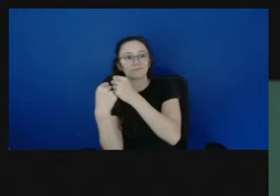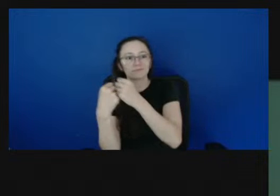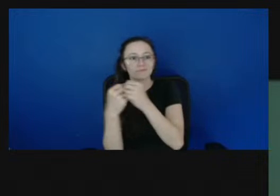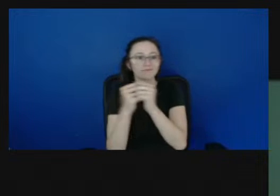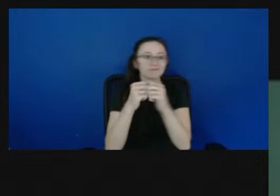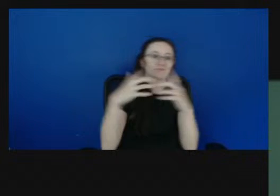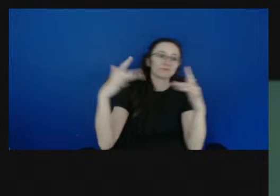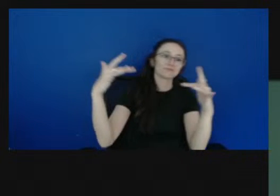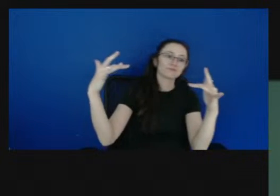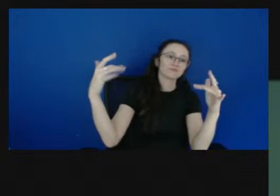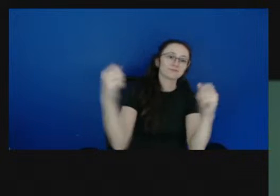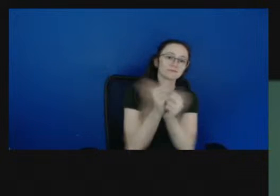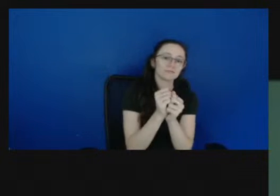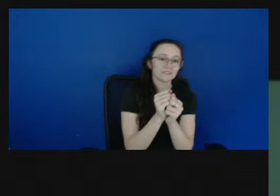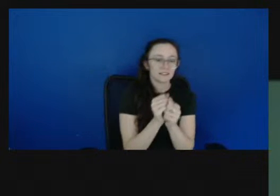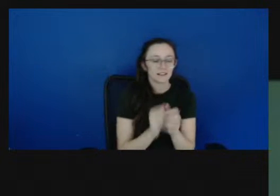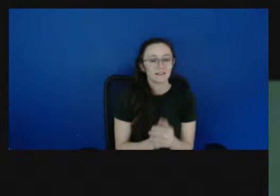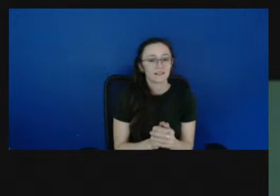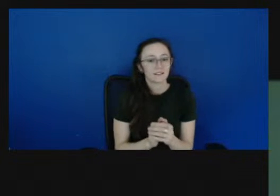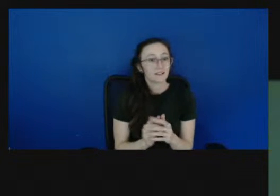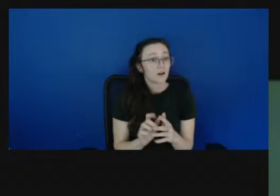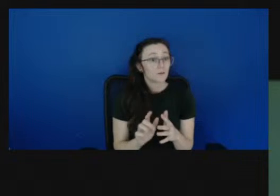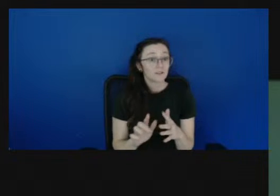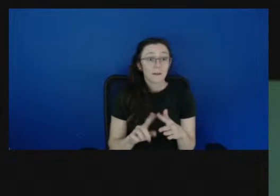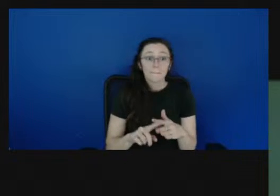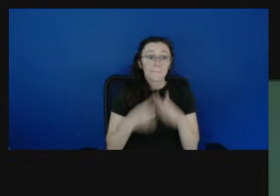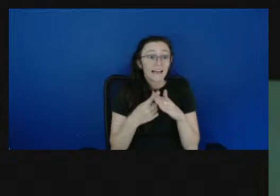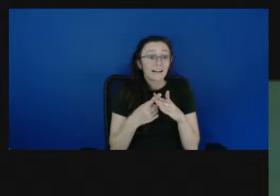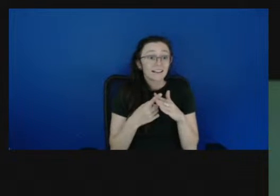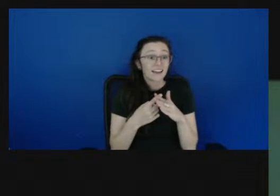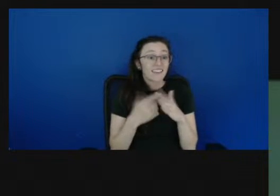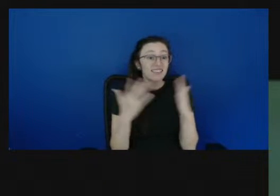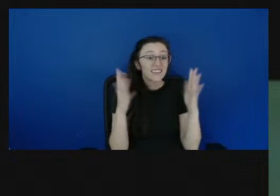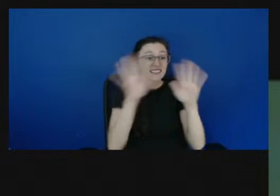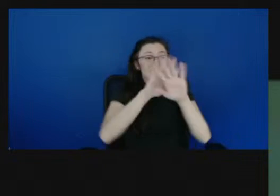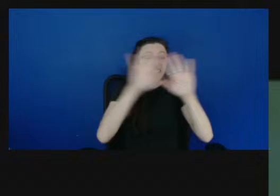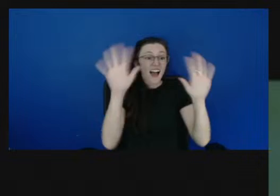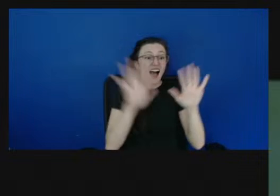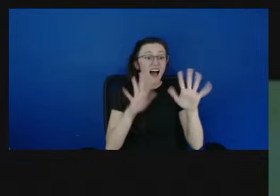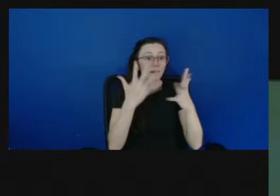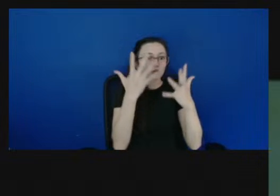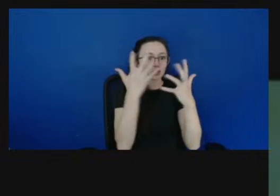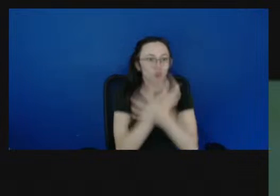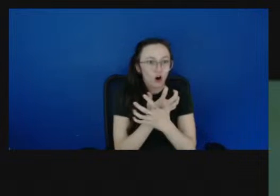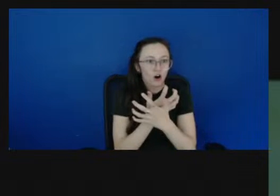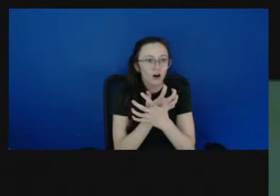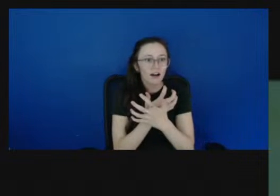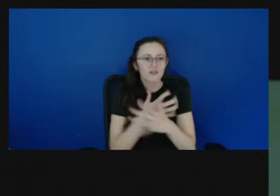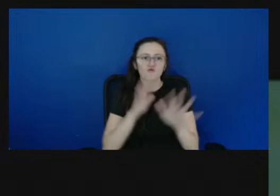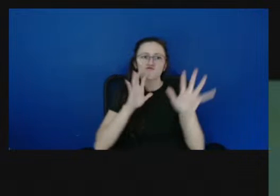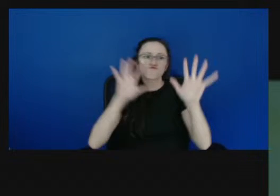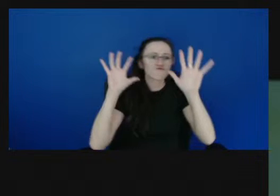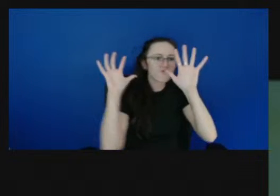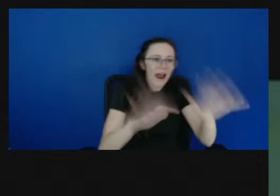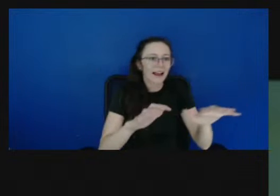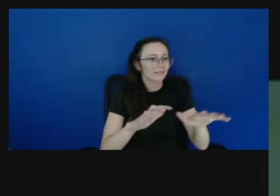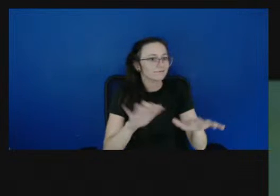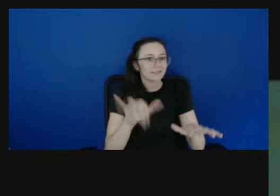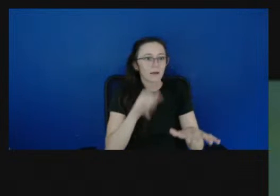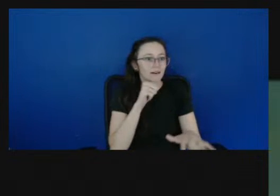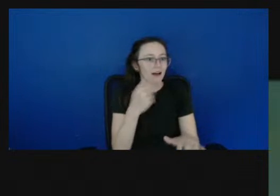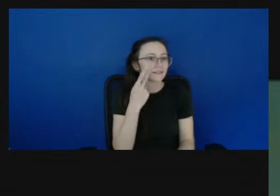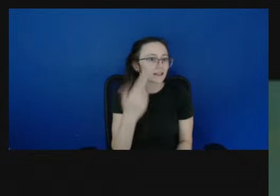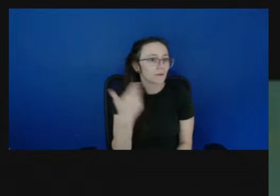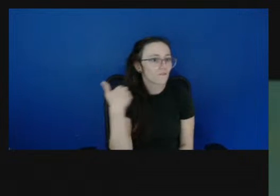shells. Almost immediately, the sky darkened and was filled with heavy rain clouds that were not in evidence before. Great peals of